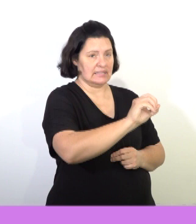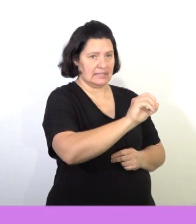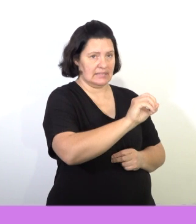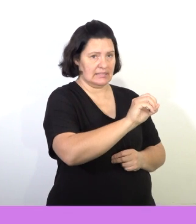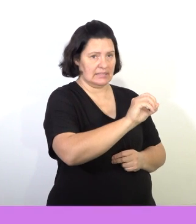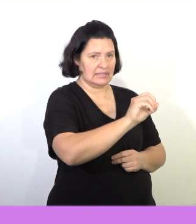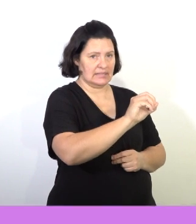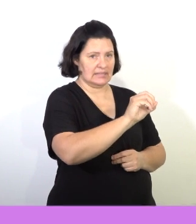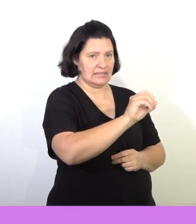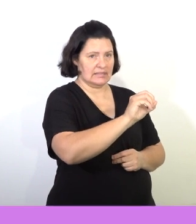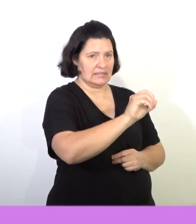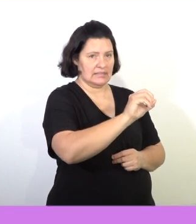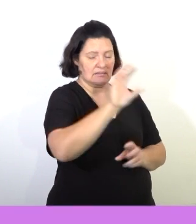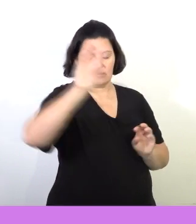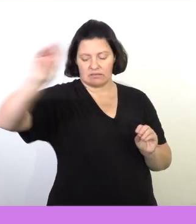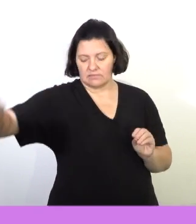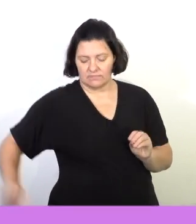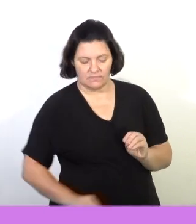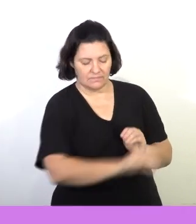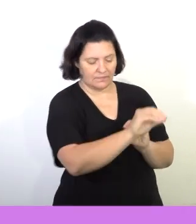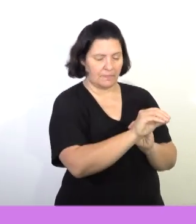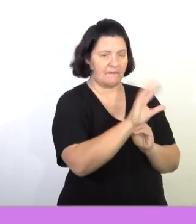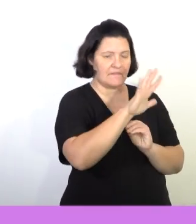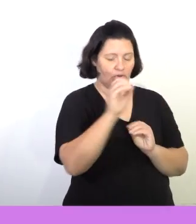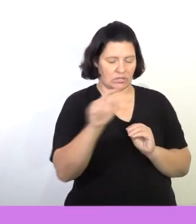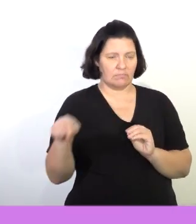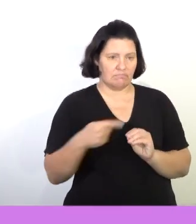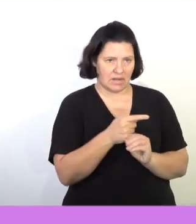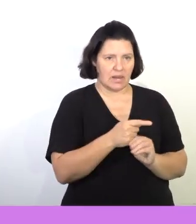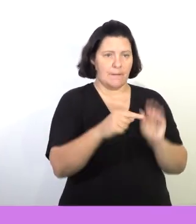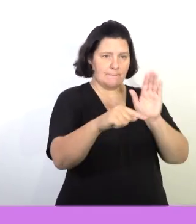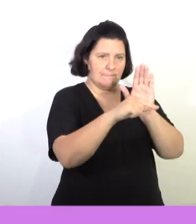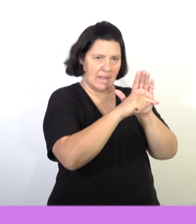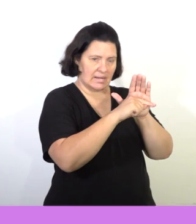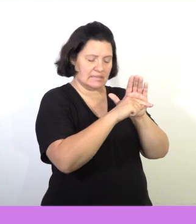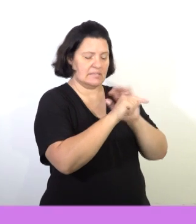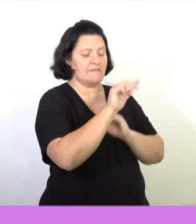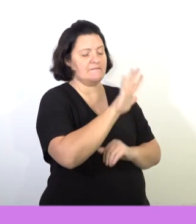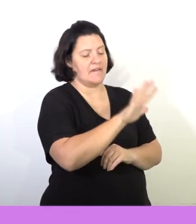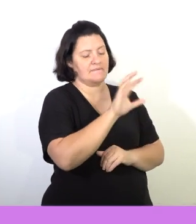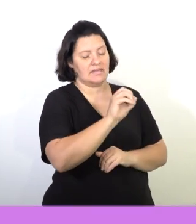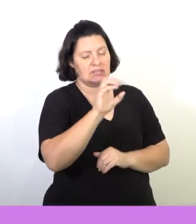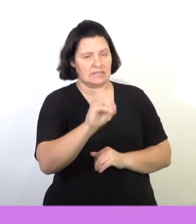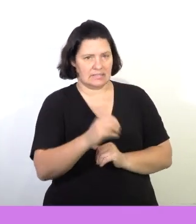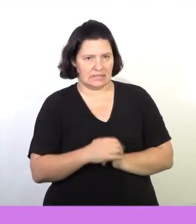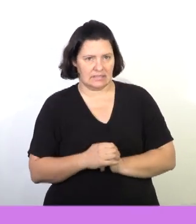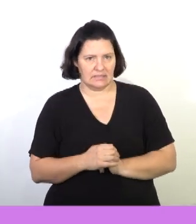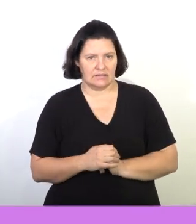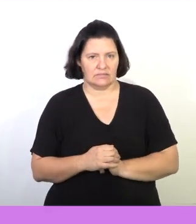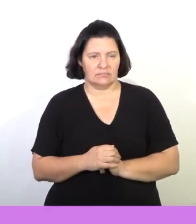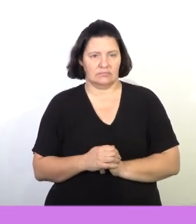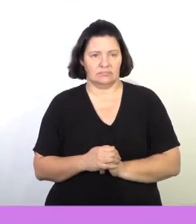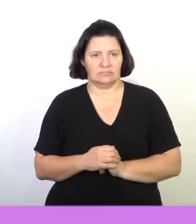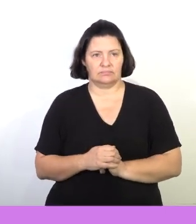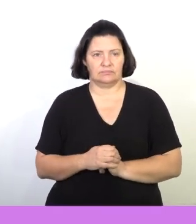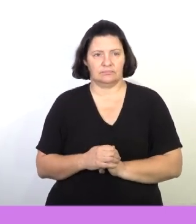980. So we're going to transpose this 500. It is positive. When it comes this side, it becomes negative.